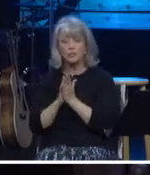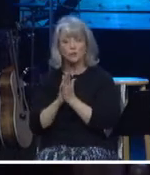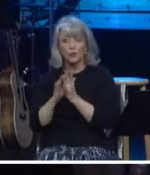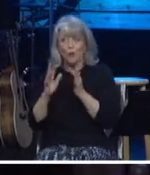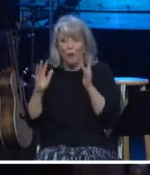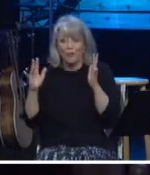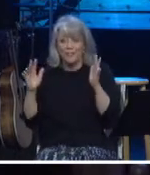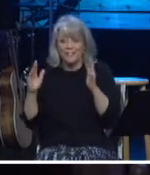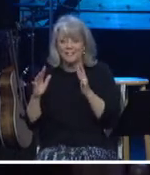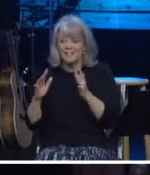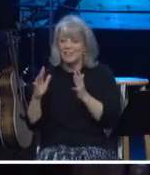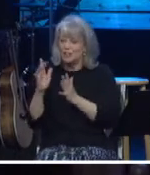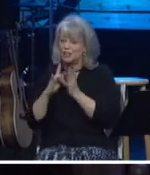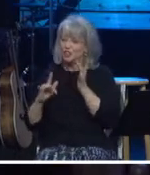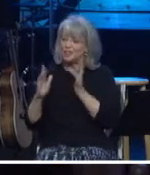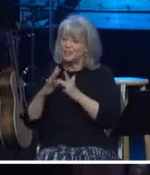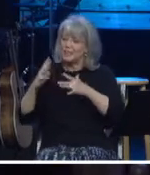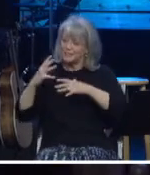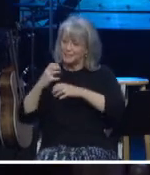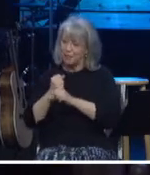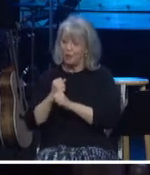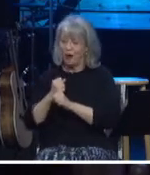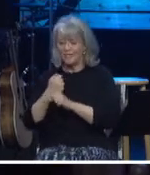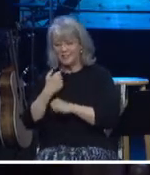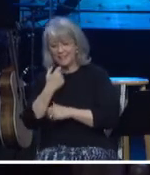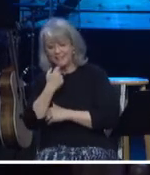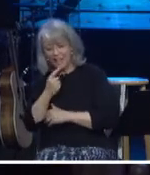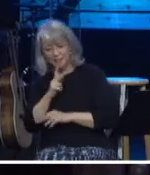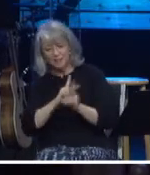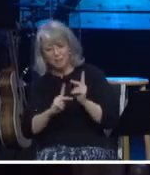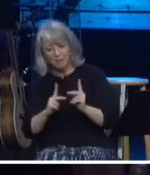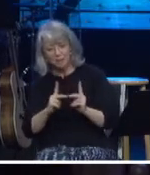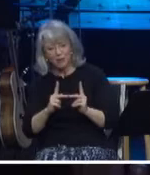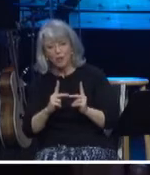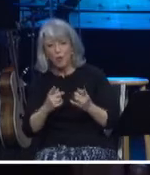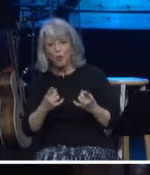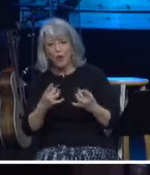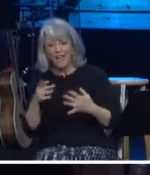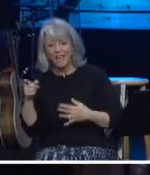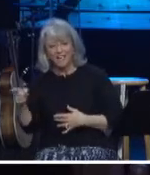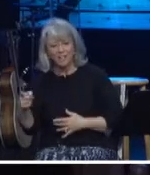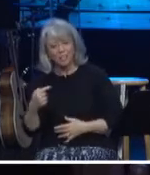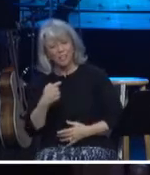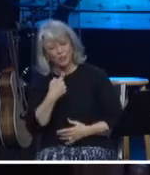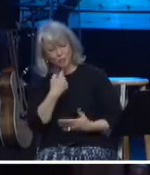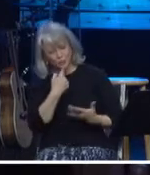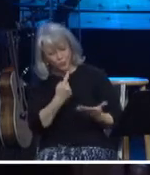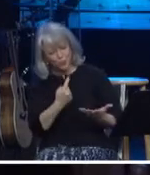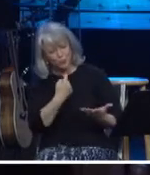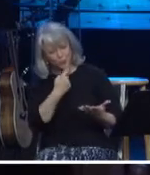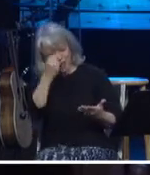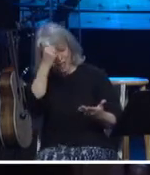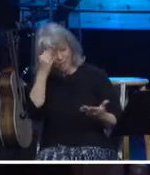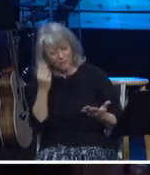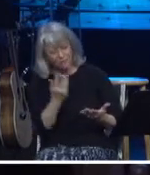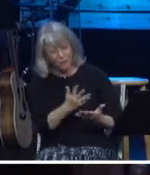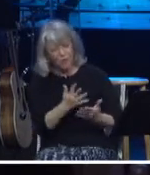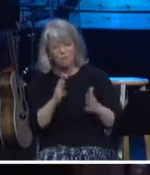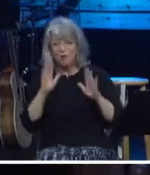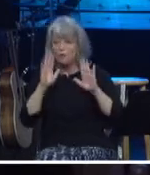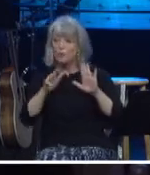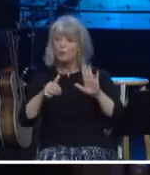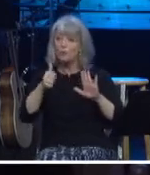summarized in Jesus' words. He's speaking to those who hate him. Truly, truly, I say to you, hear now the greatest news ever.